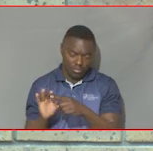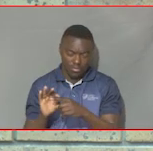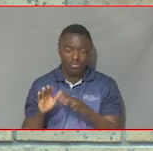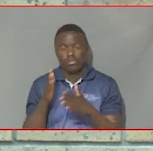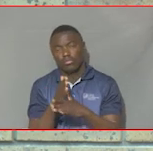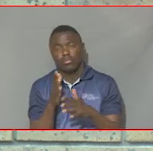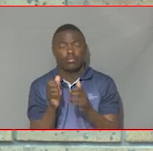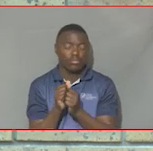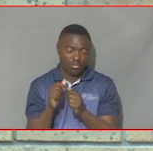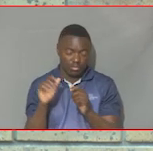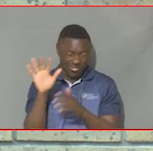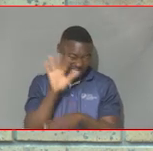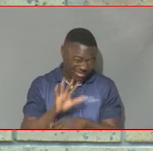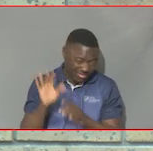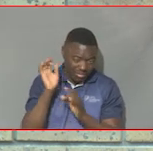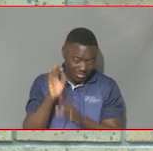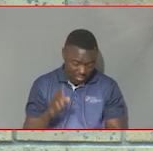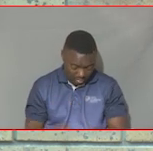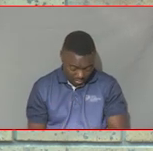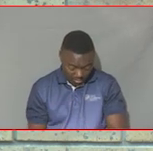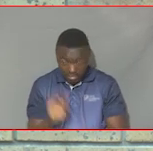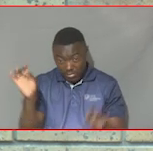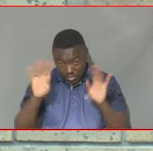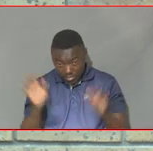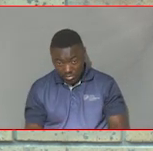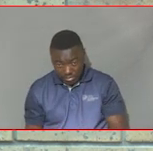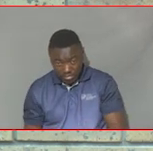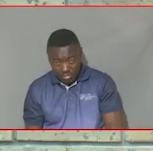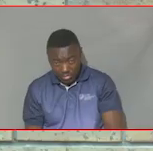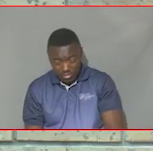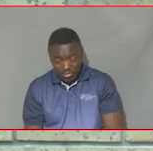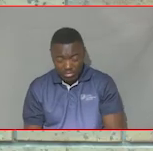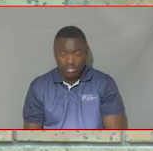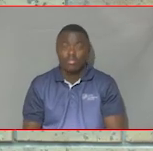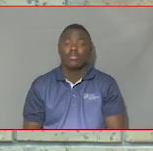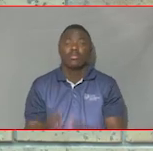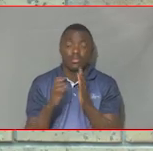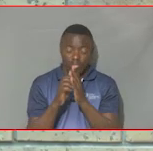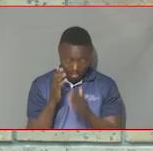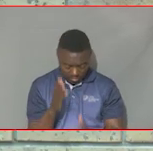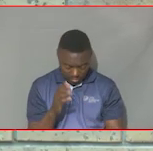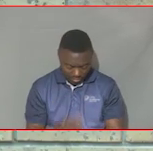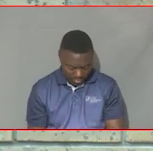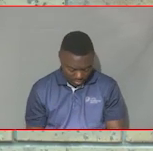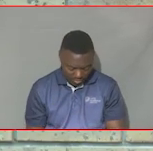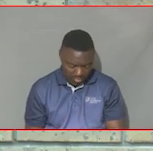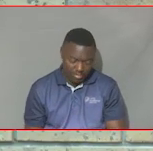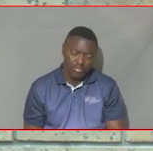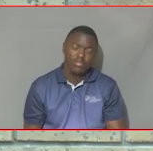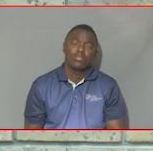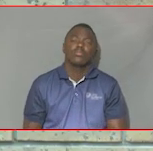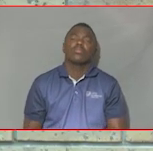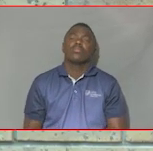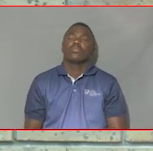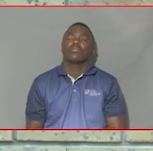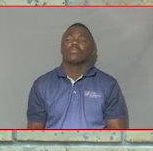out the average of that. Is that clear? So that is in your examples. We've done it in the examples. Go through